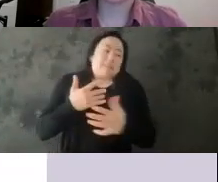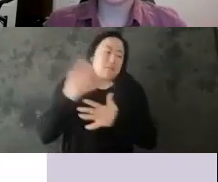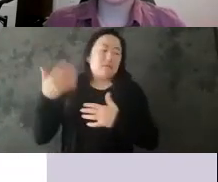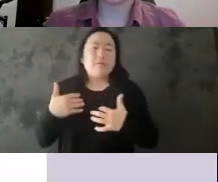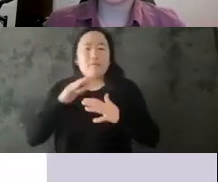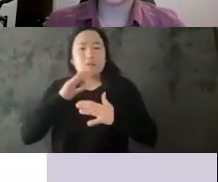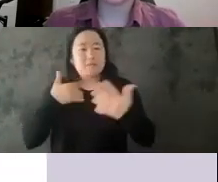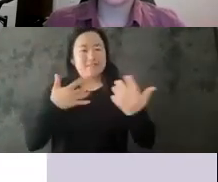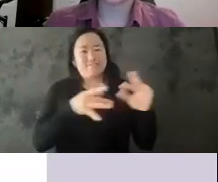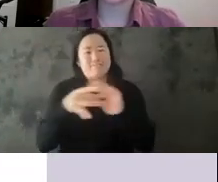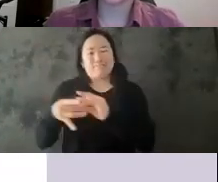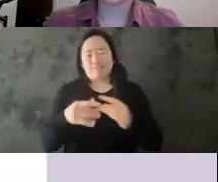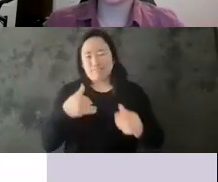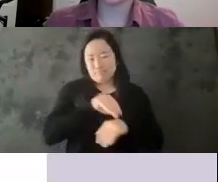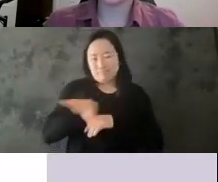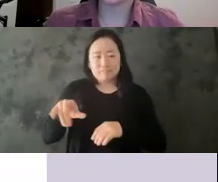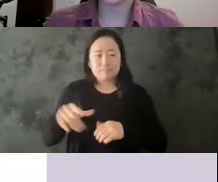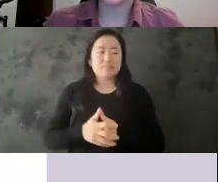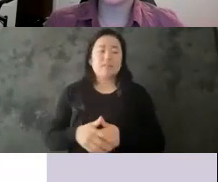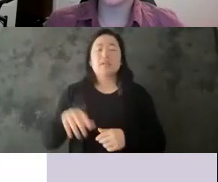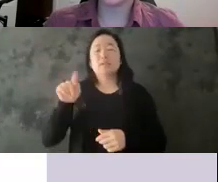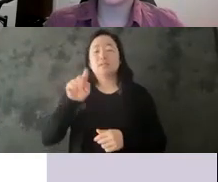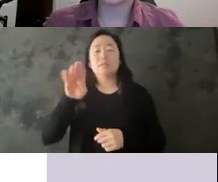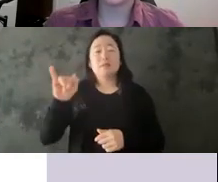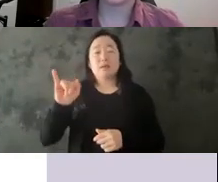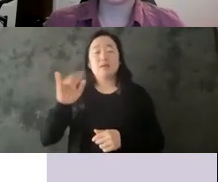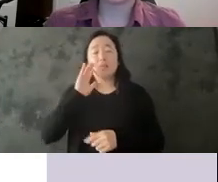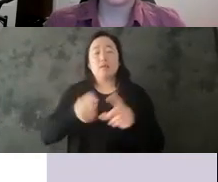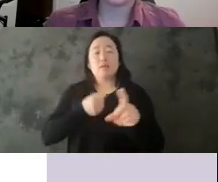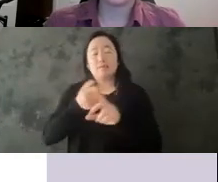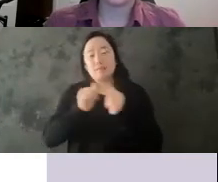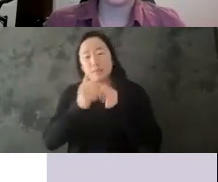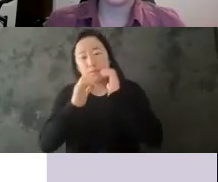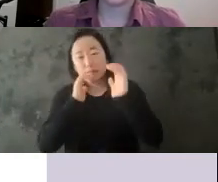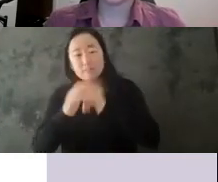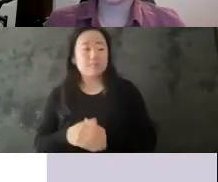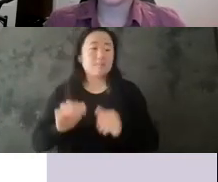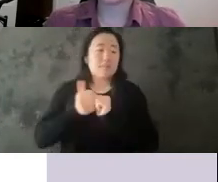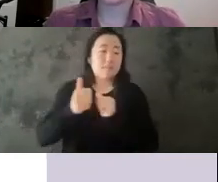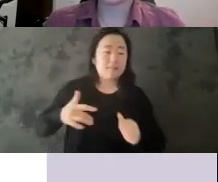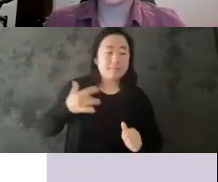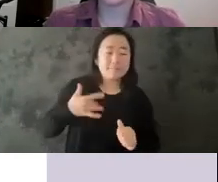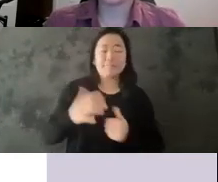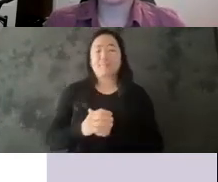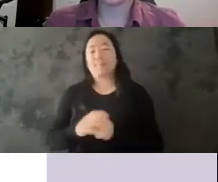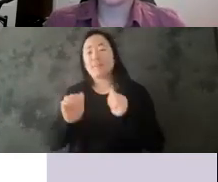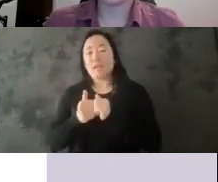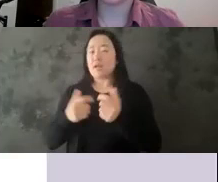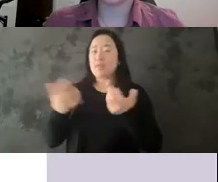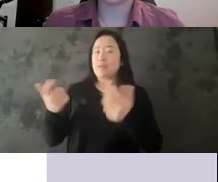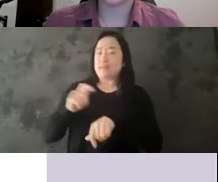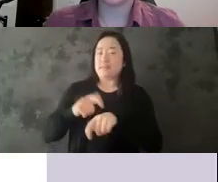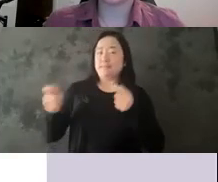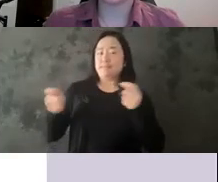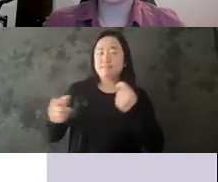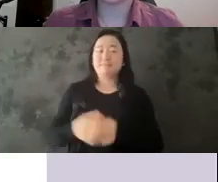A traumatic brain injury can affect how someone communicates with other people, how they feel, how they're managing their time, and it can